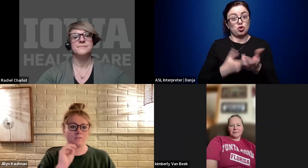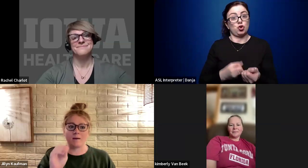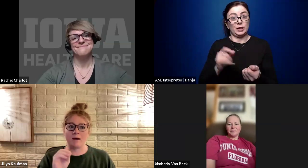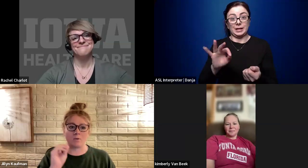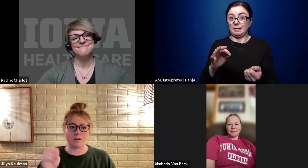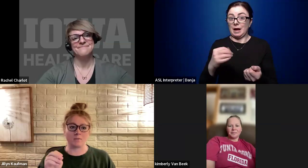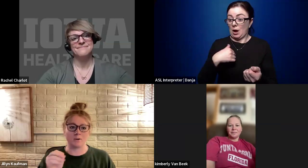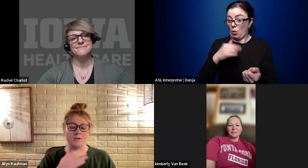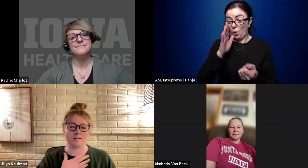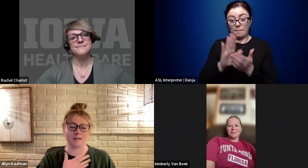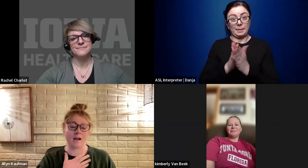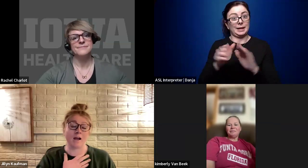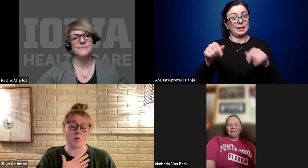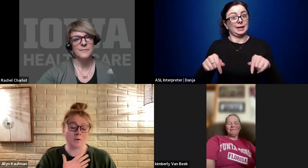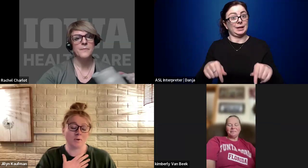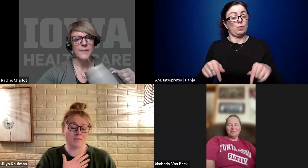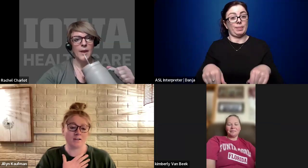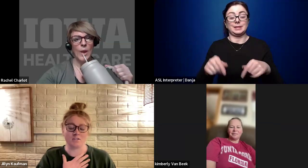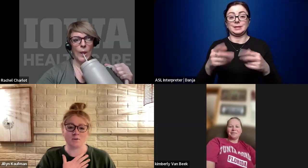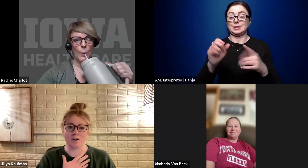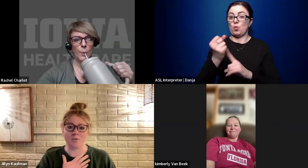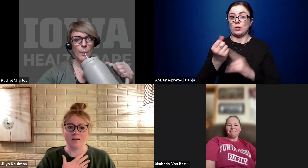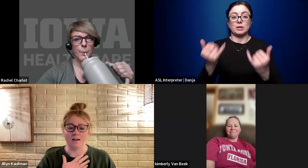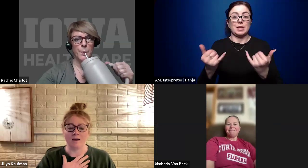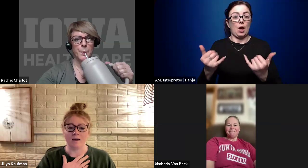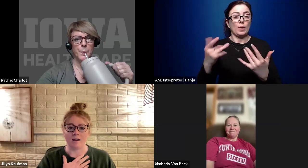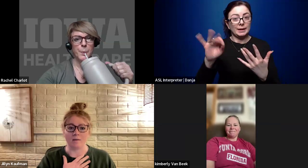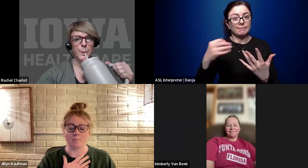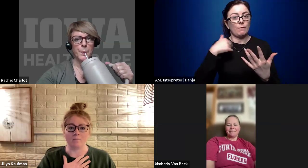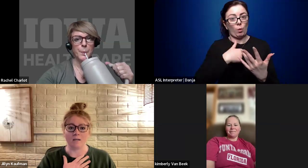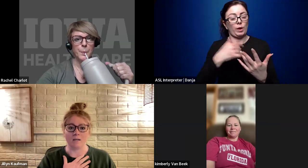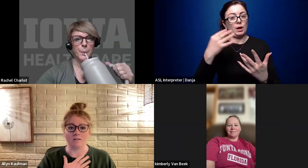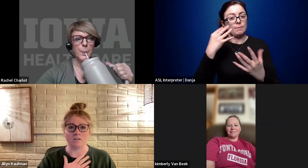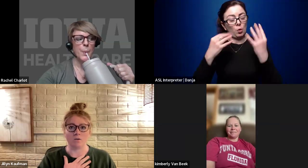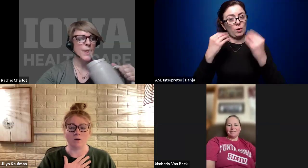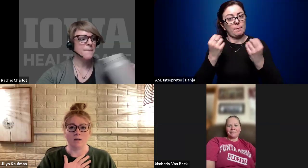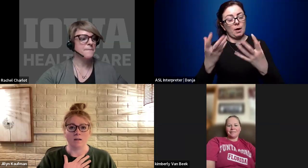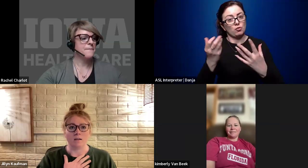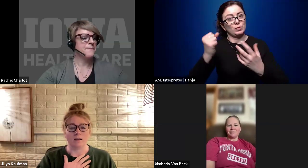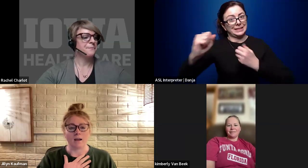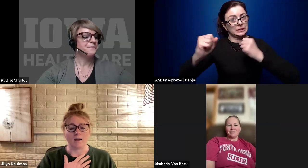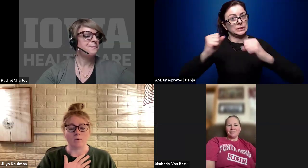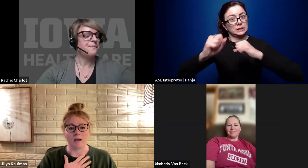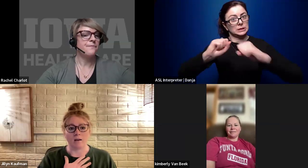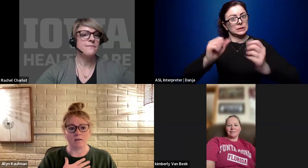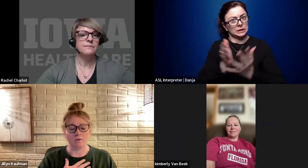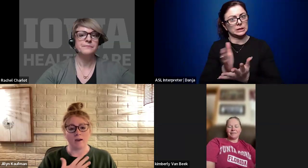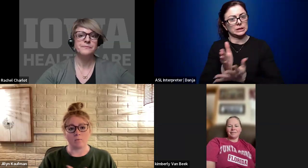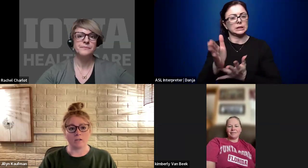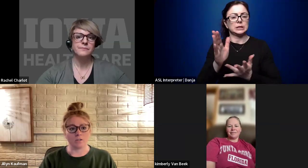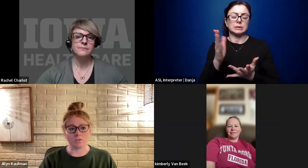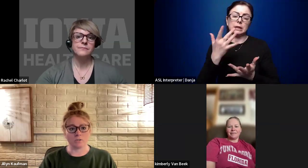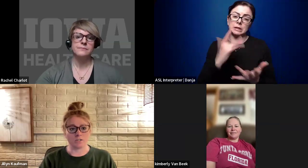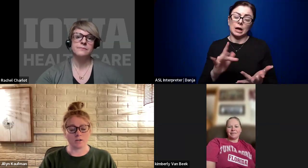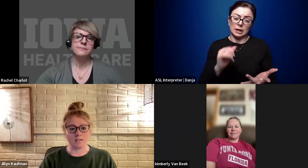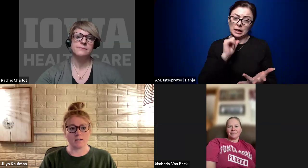know if I would have kept powering through, and I hope I would have. I just don't know. And so yeah, we've had